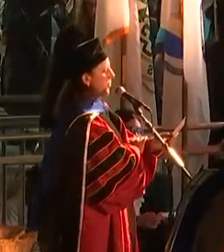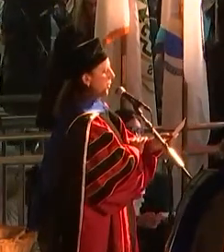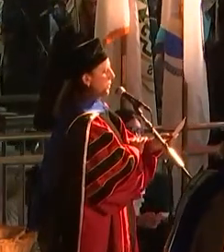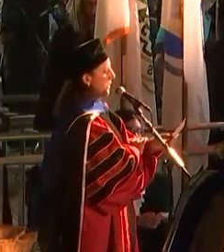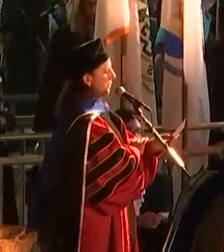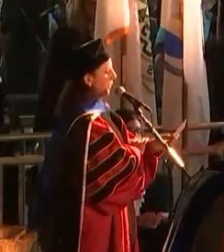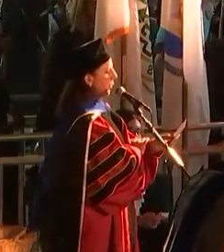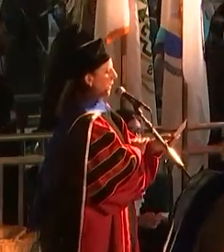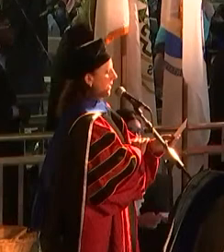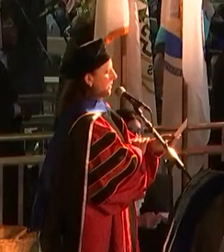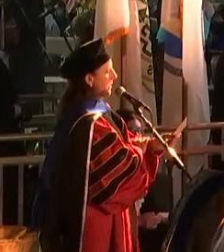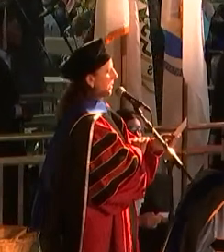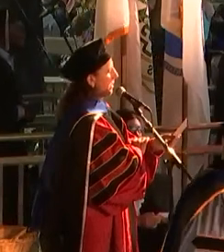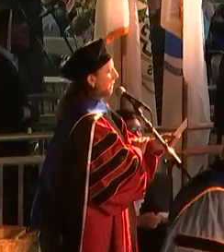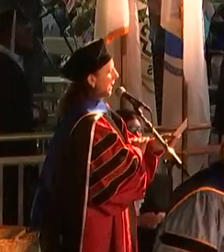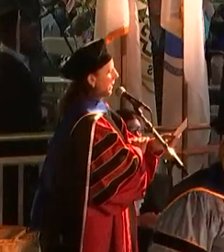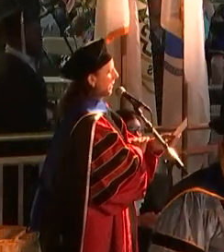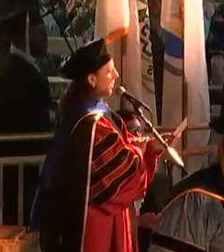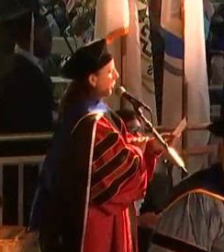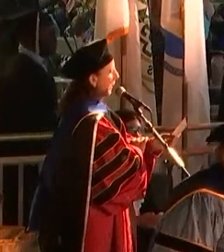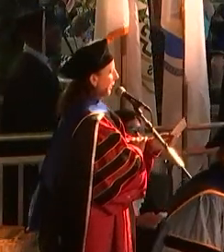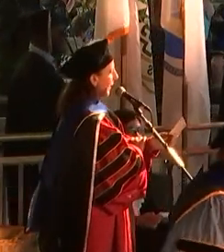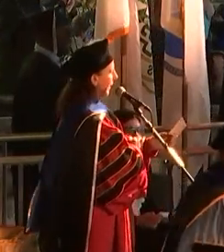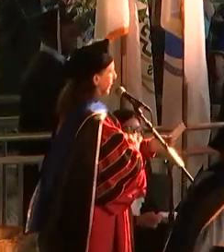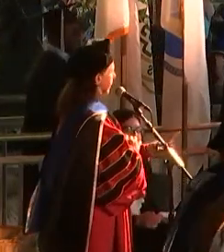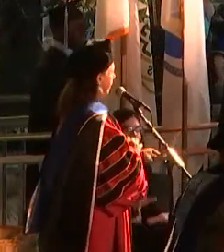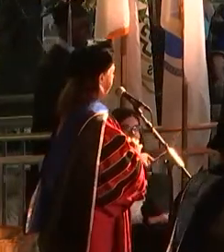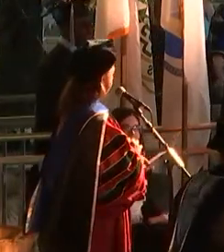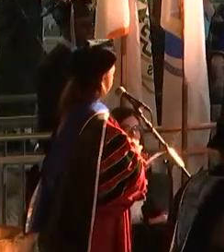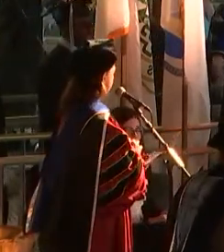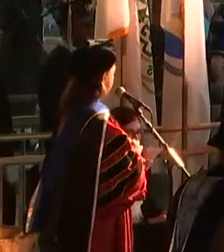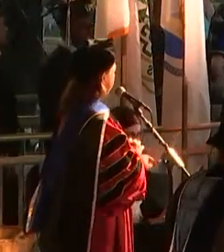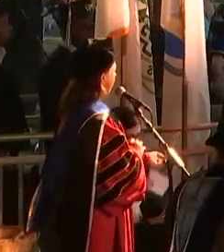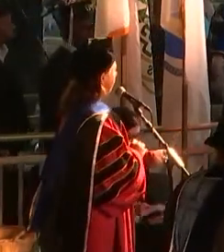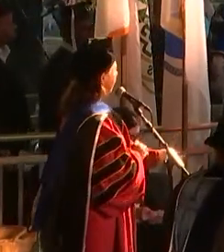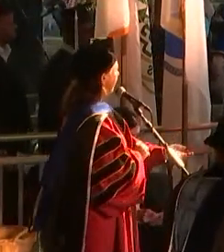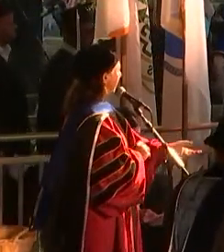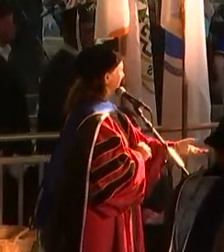Adam Joseph Flores, magna cum laude.